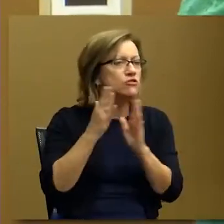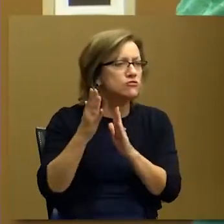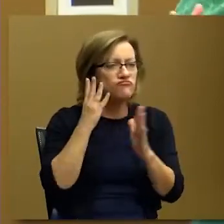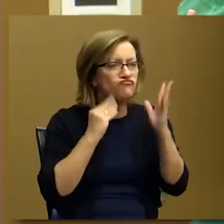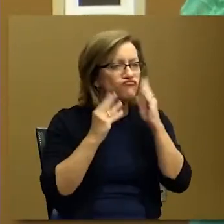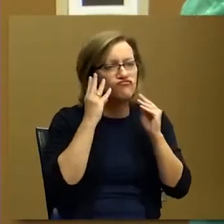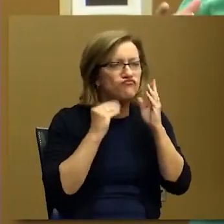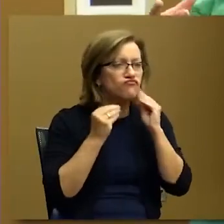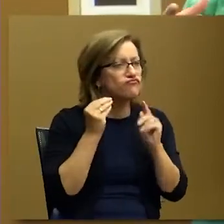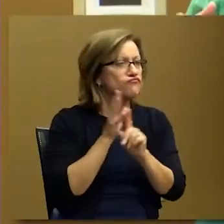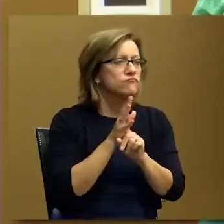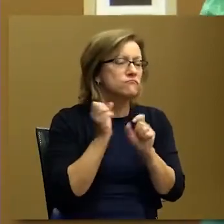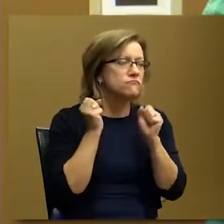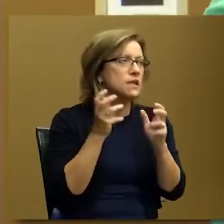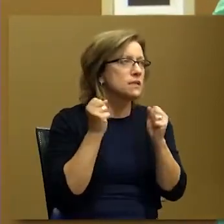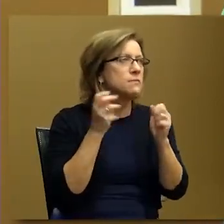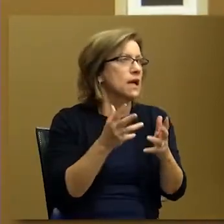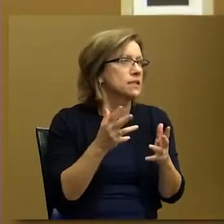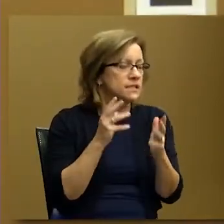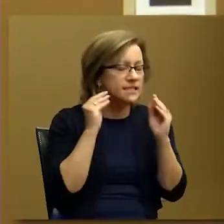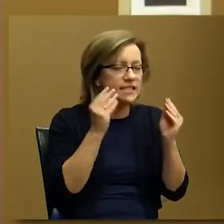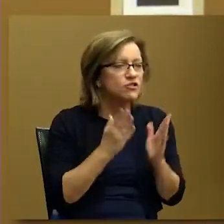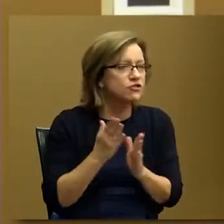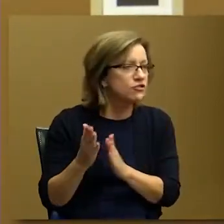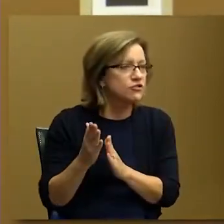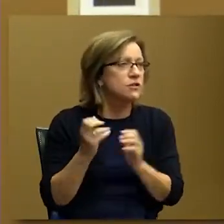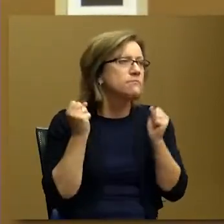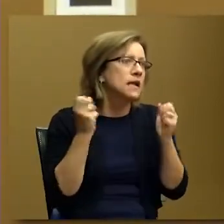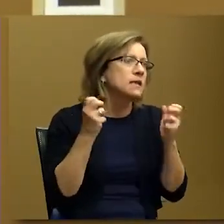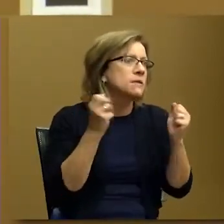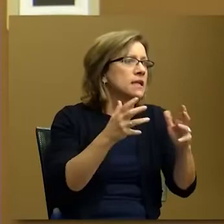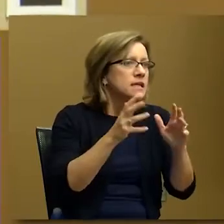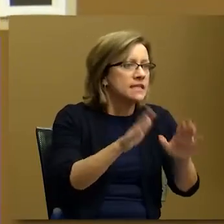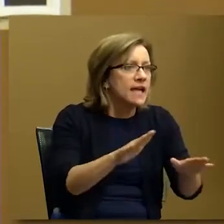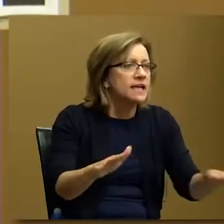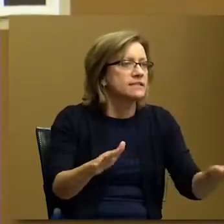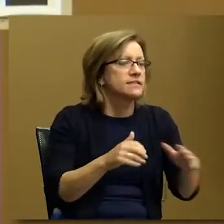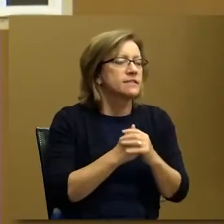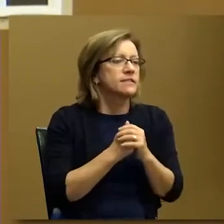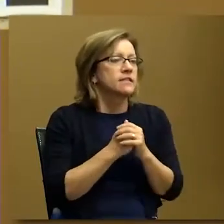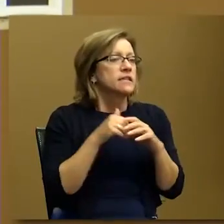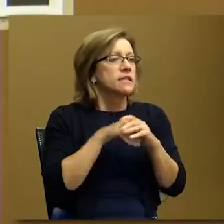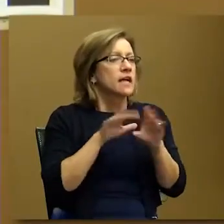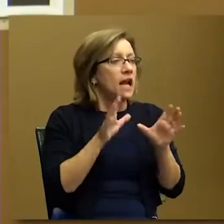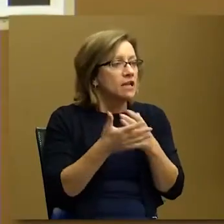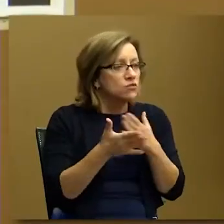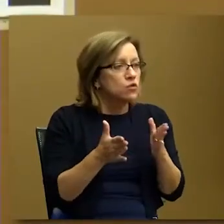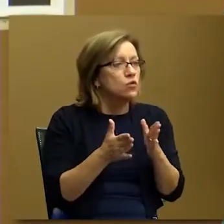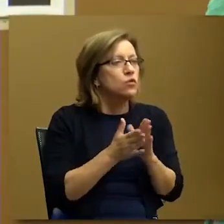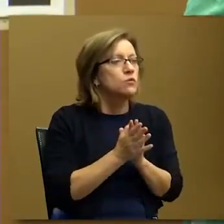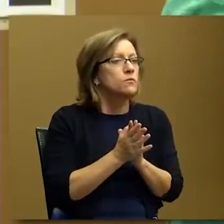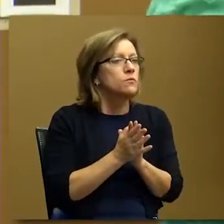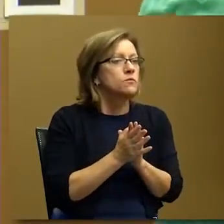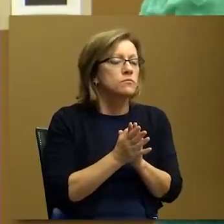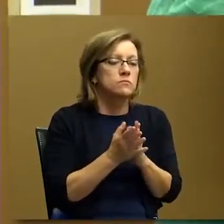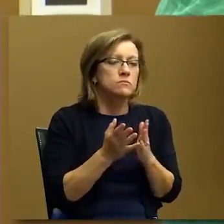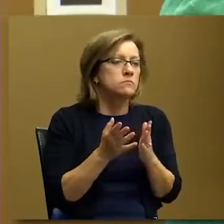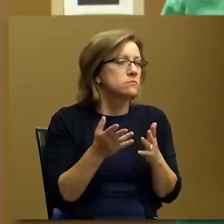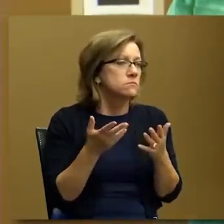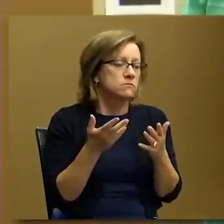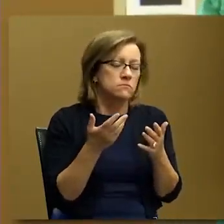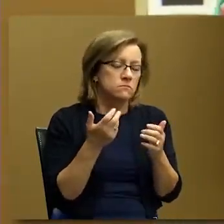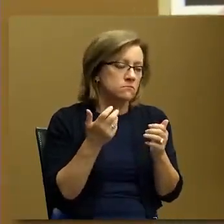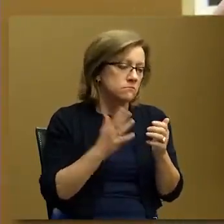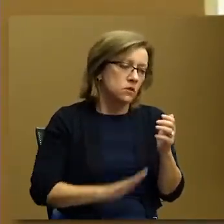around thousands of teachers and thousands of kids and in their classrooms and down in their floors and stuff. So